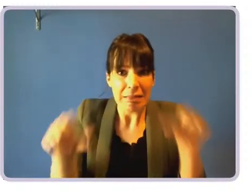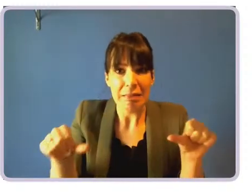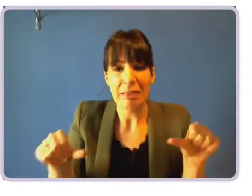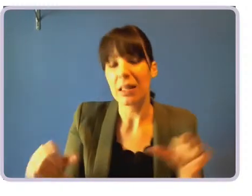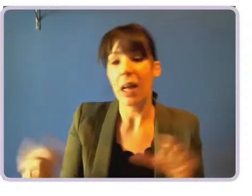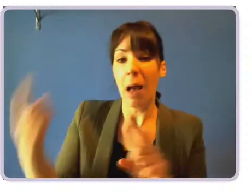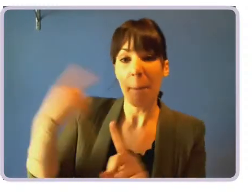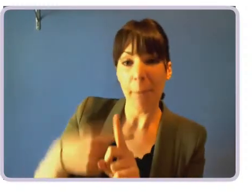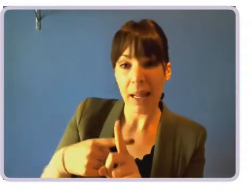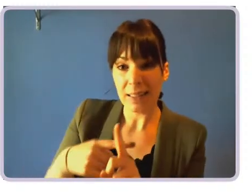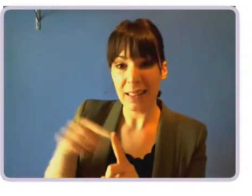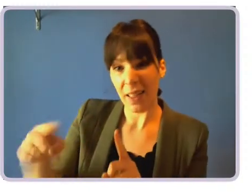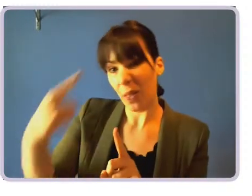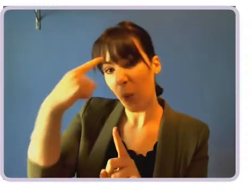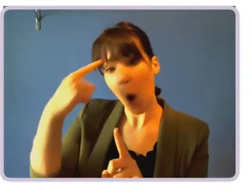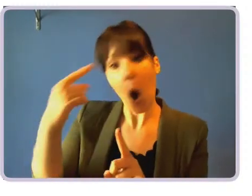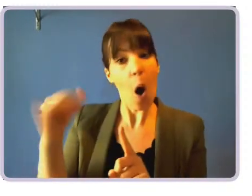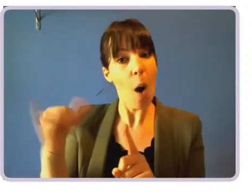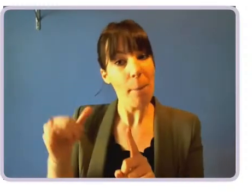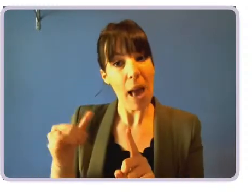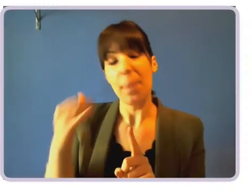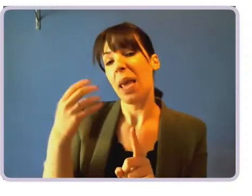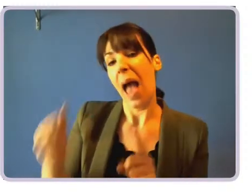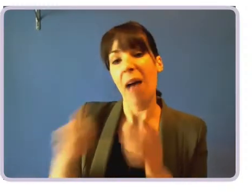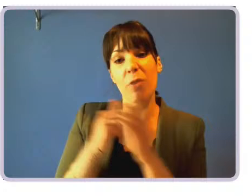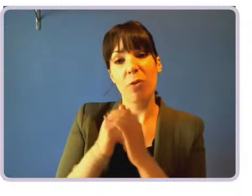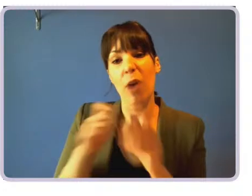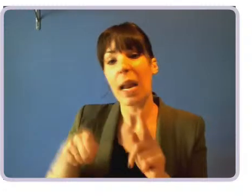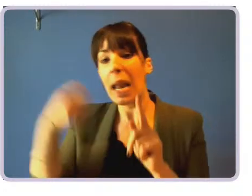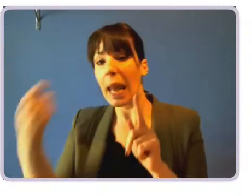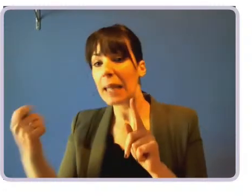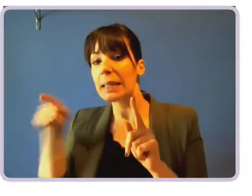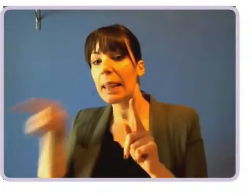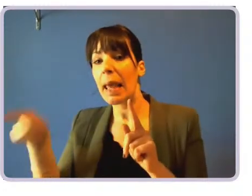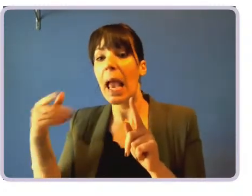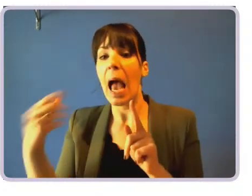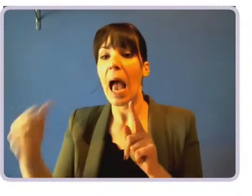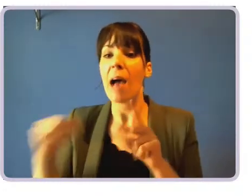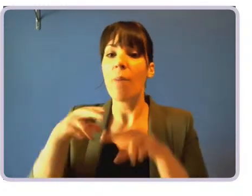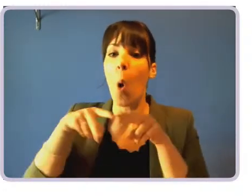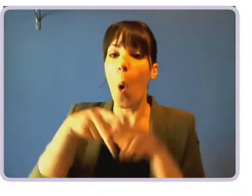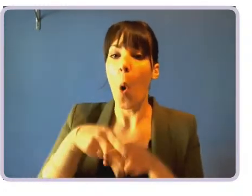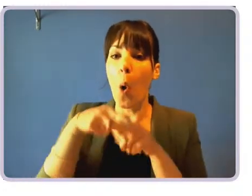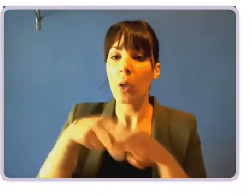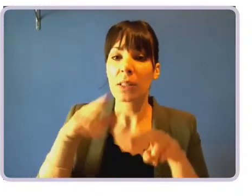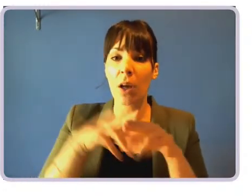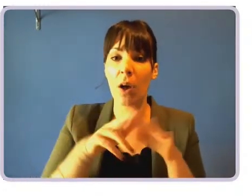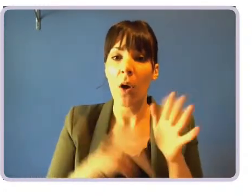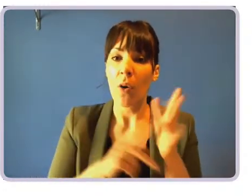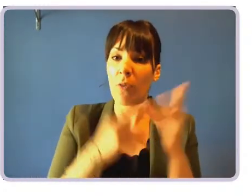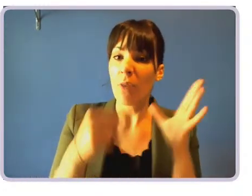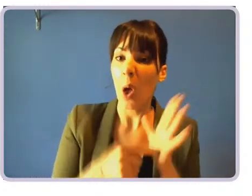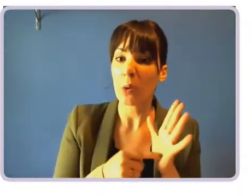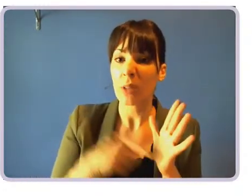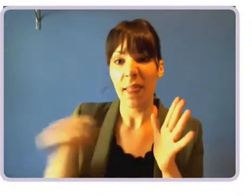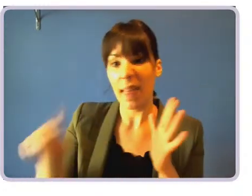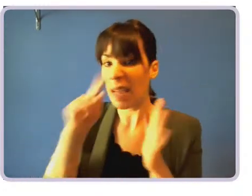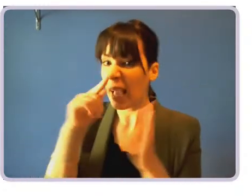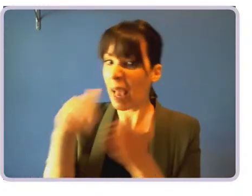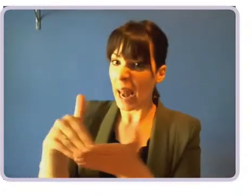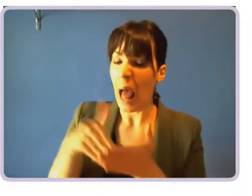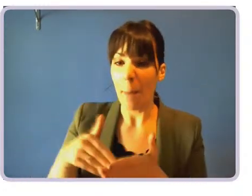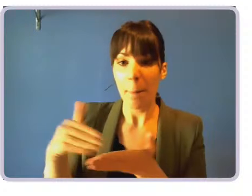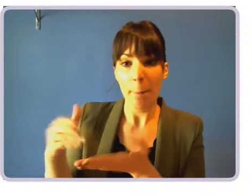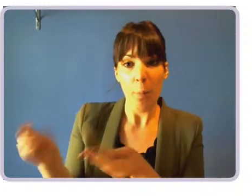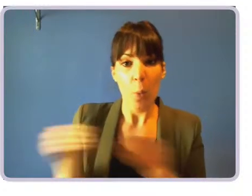hoist. Neither were great plans in CFA's eyes. But an ideal plan to move Tony on